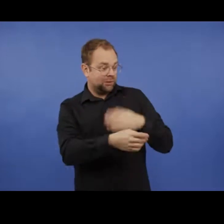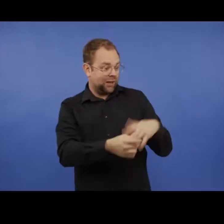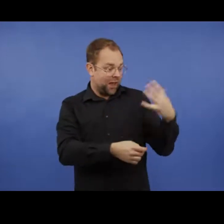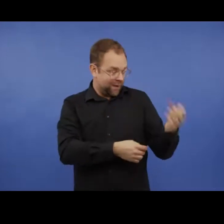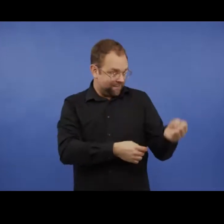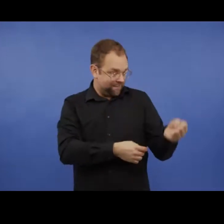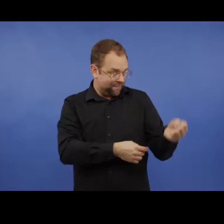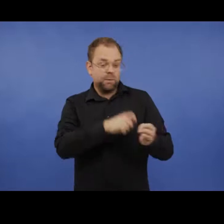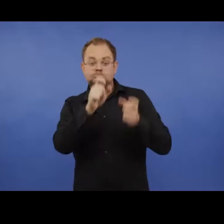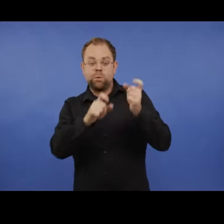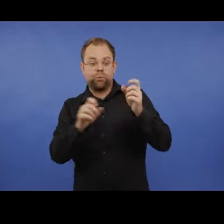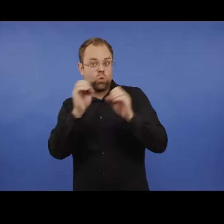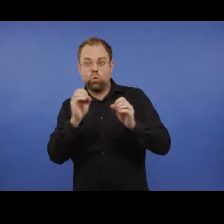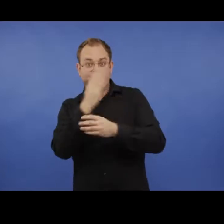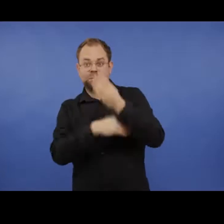The report